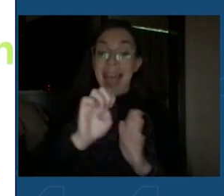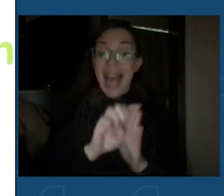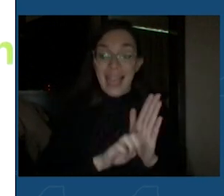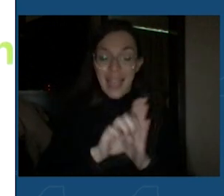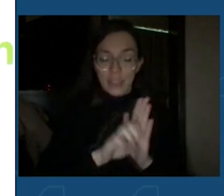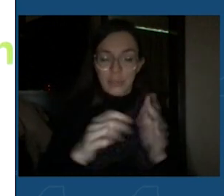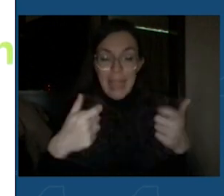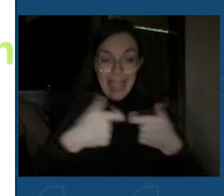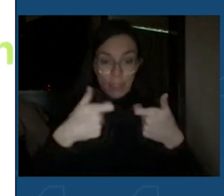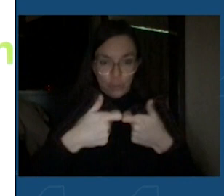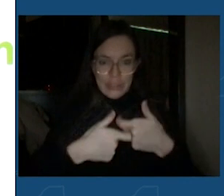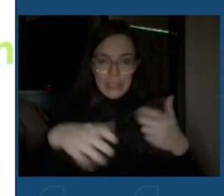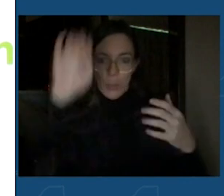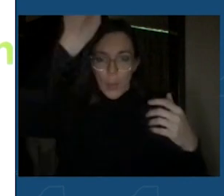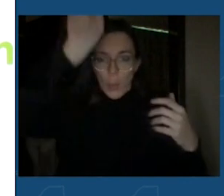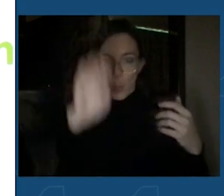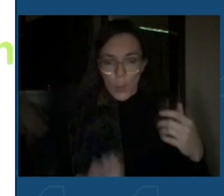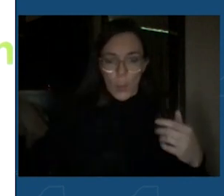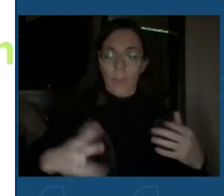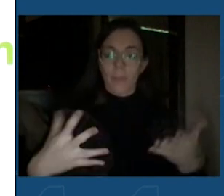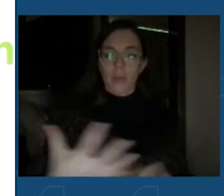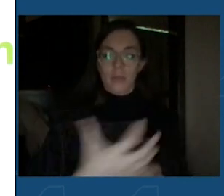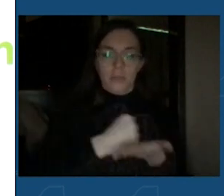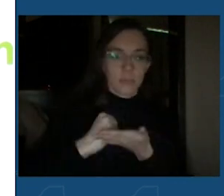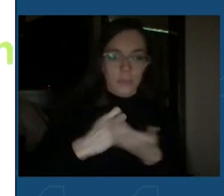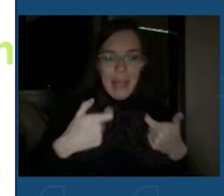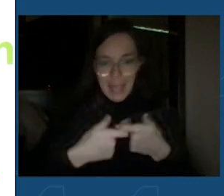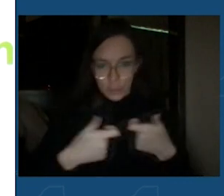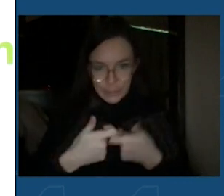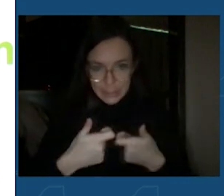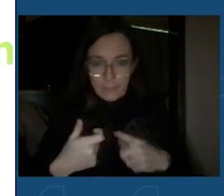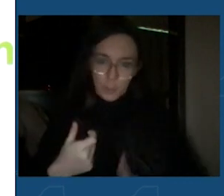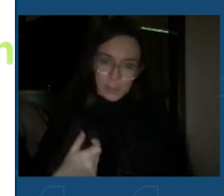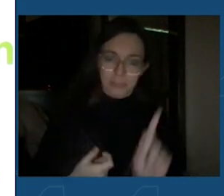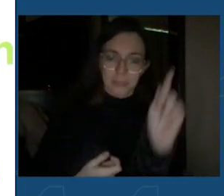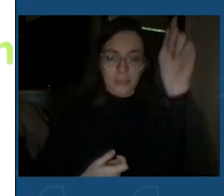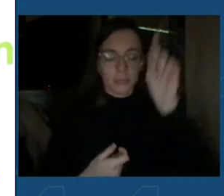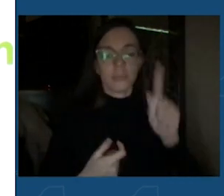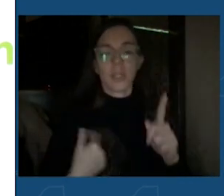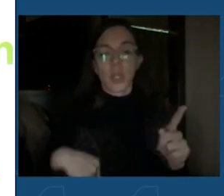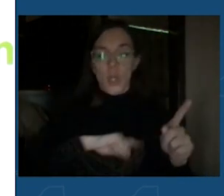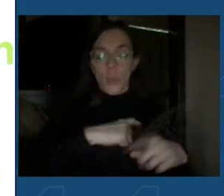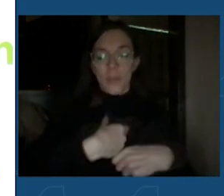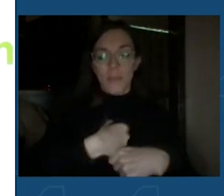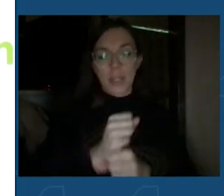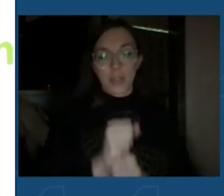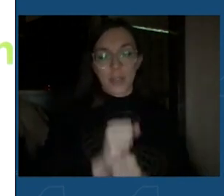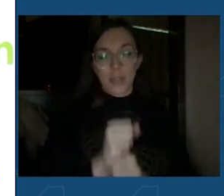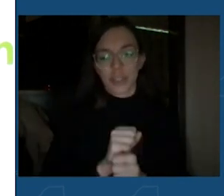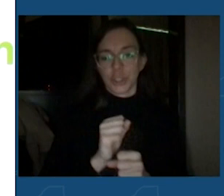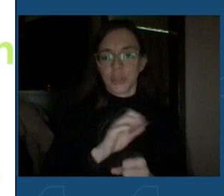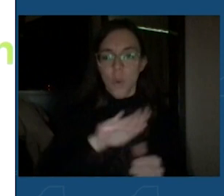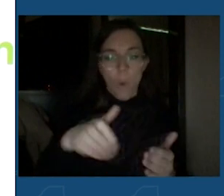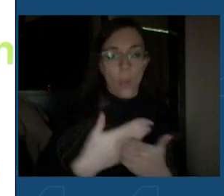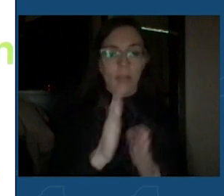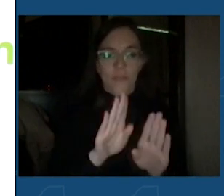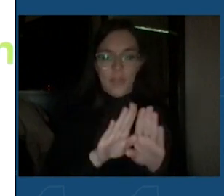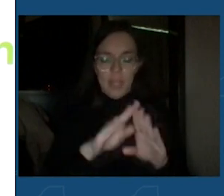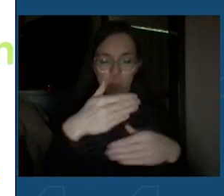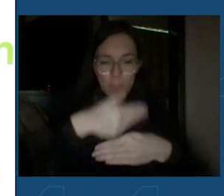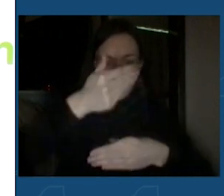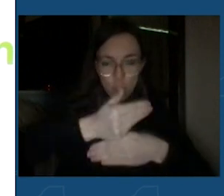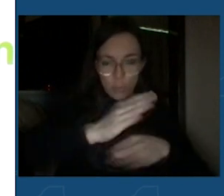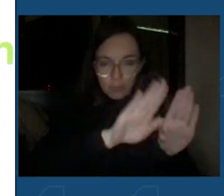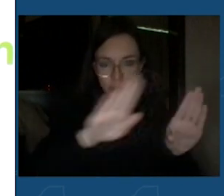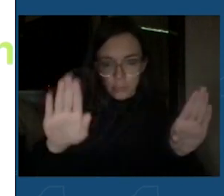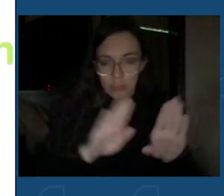up. We have remanufactured 6,514 windows on site, 96% of which